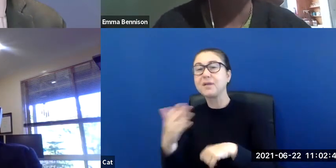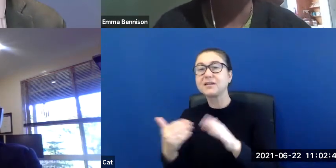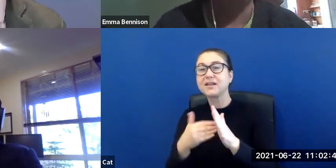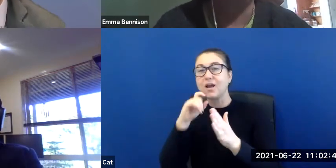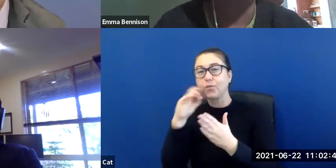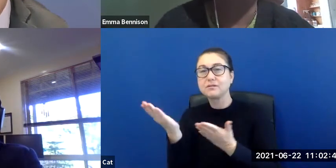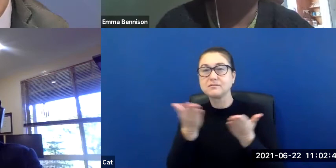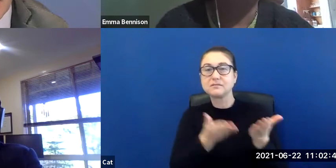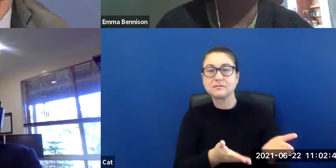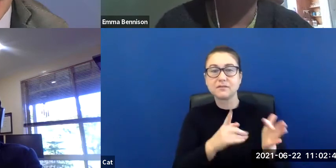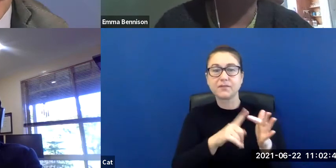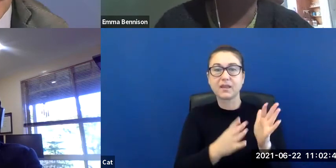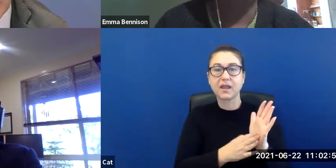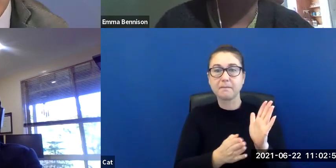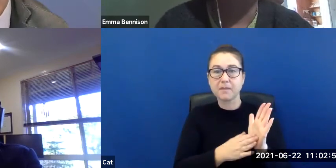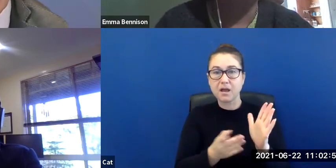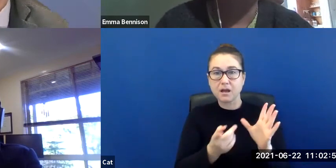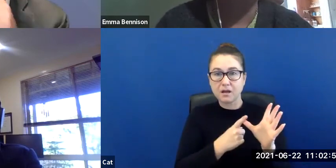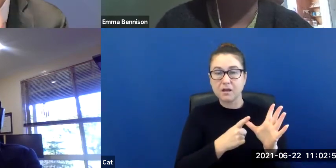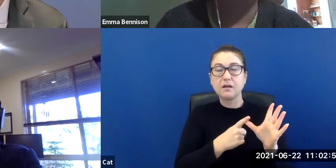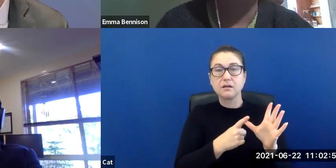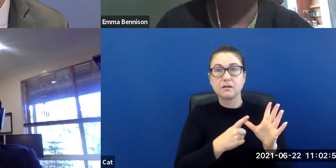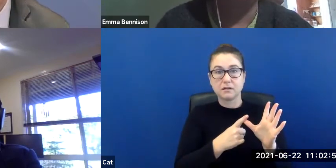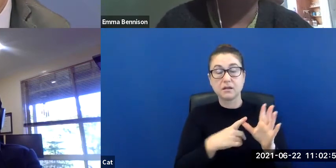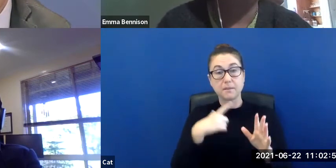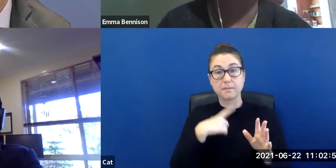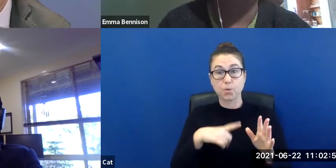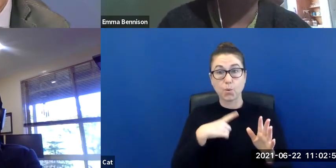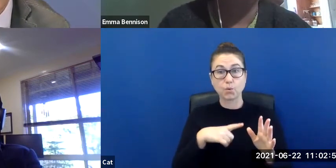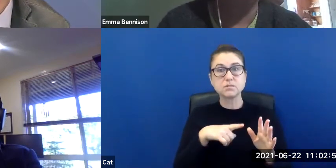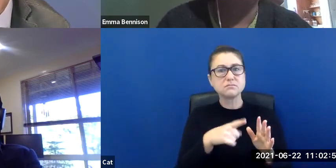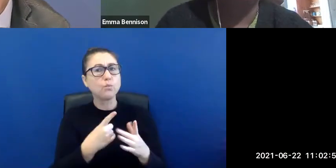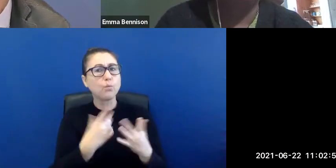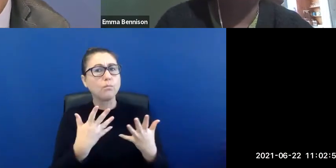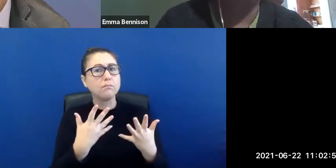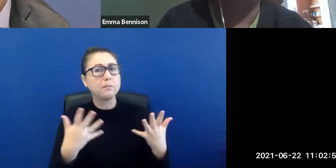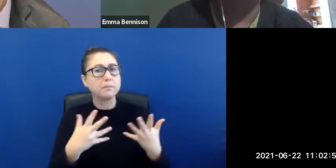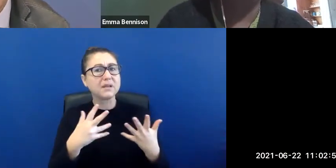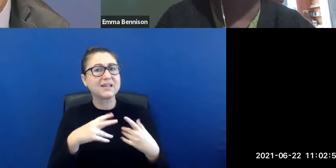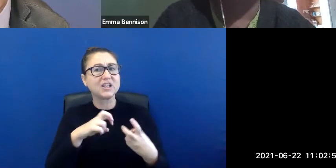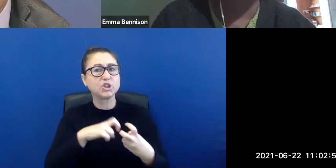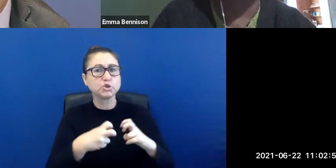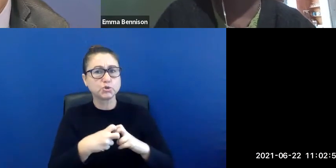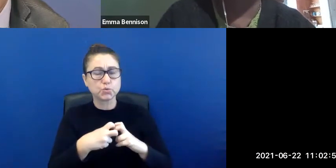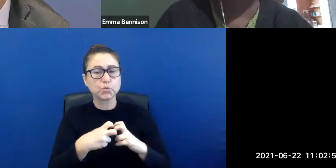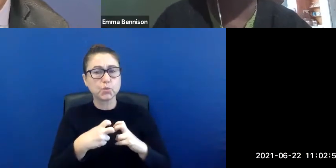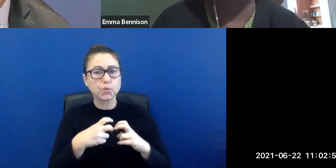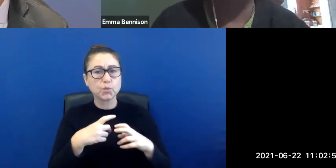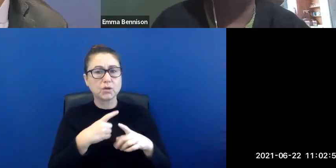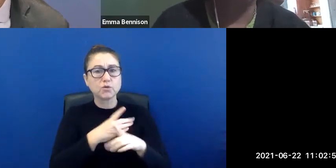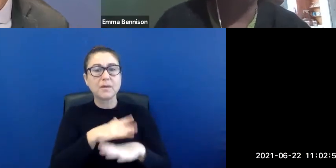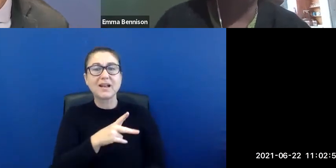to Emma, because one of the really important issues that we looked at was about a